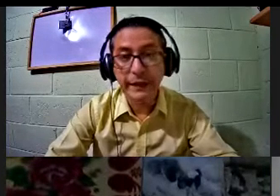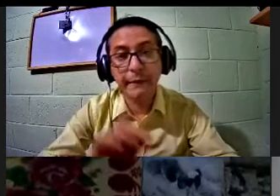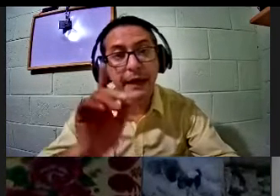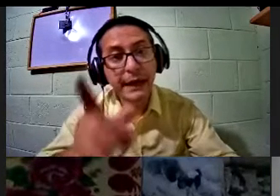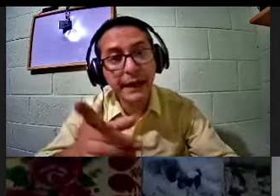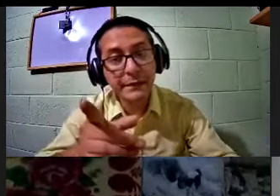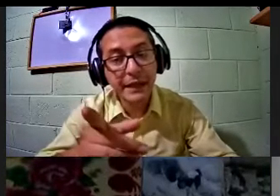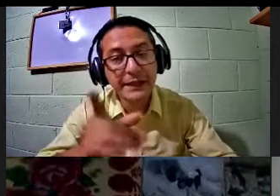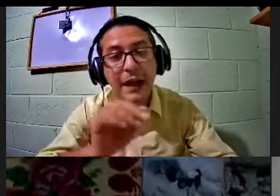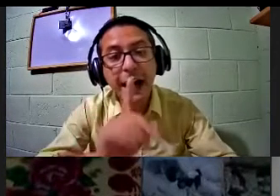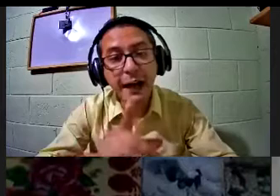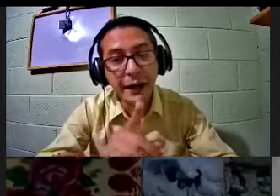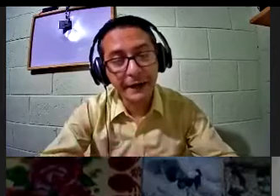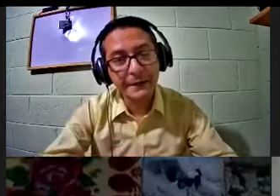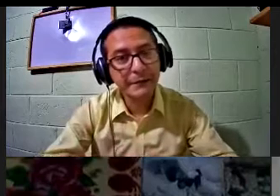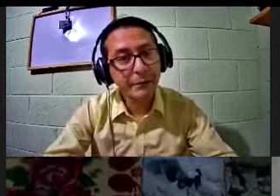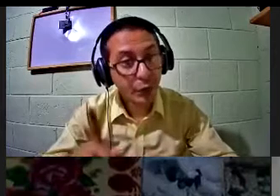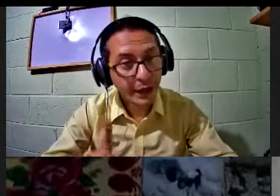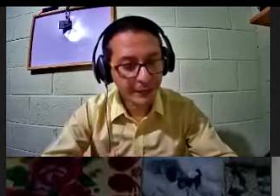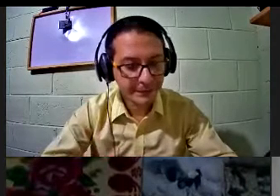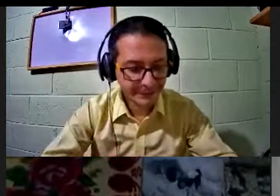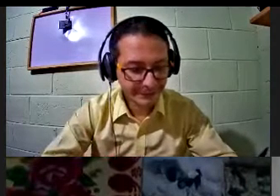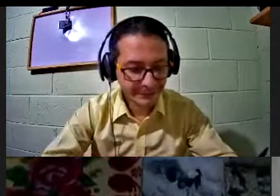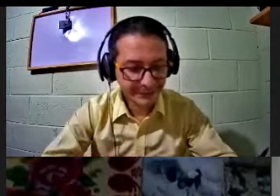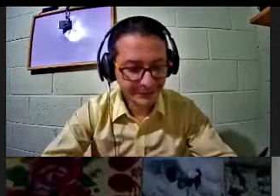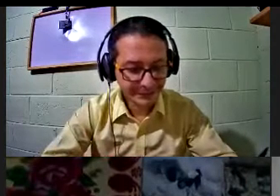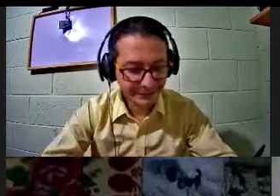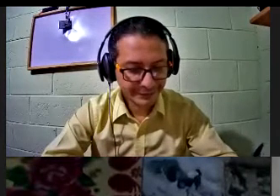Okay, my classmates are plural.